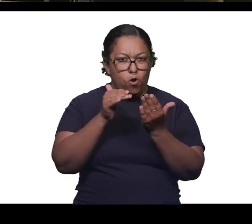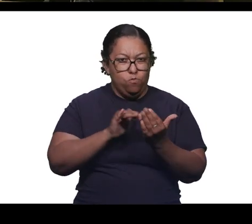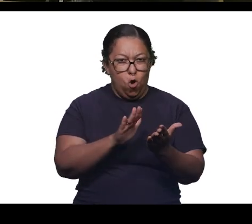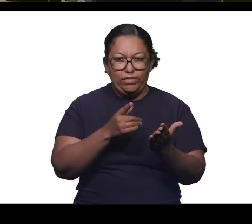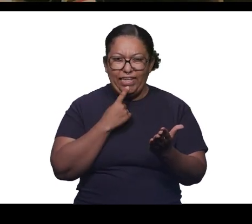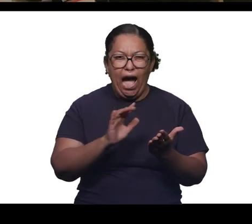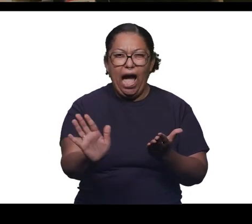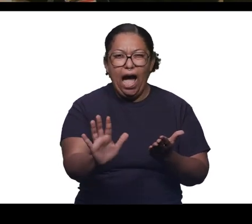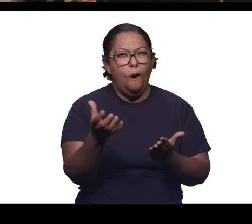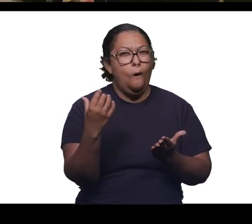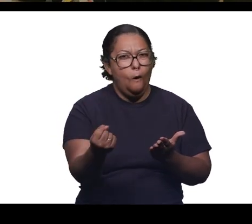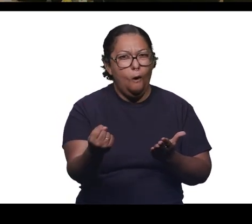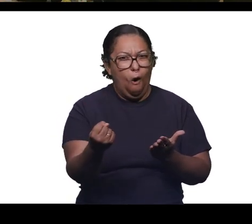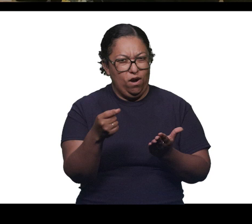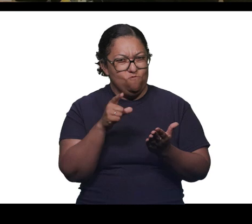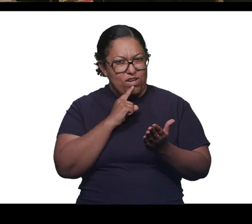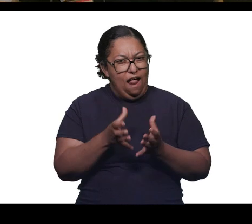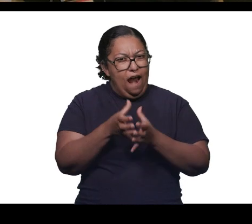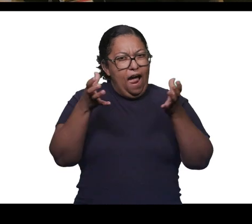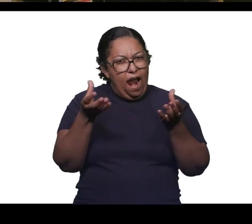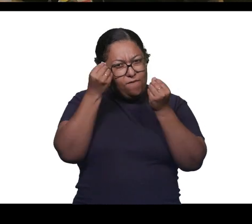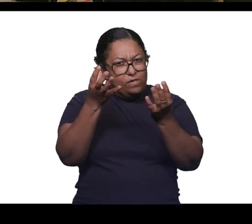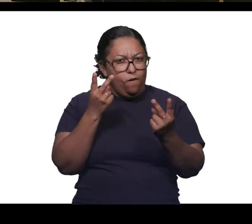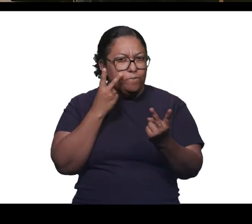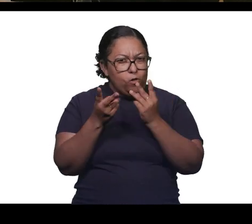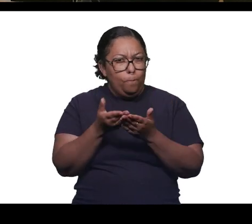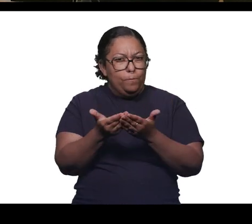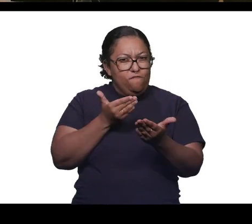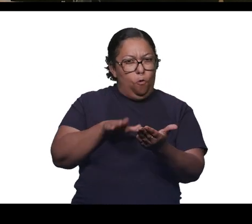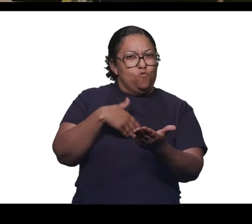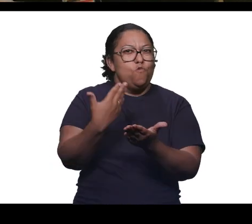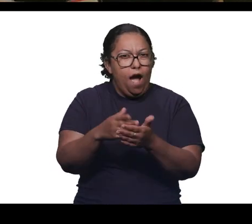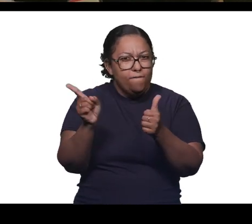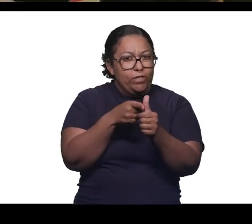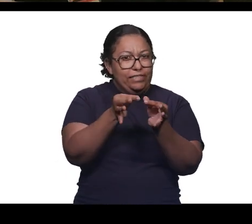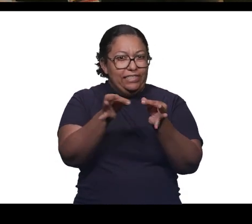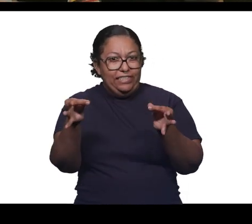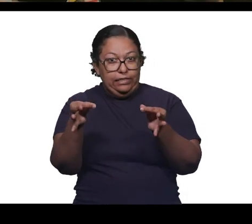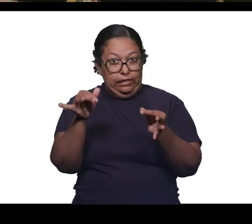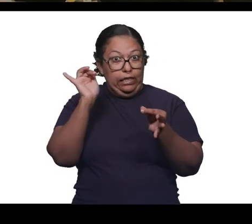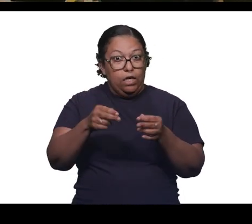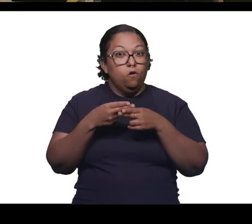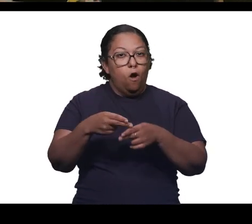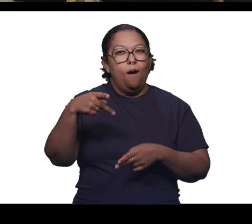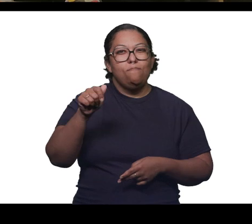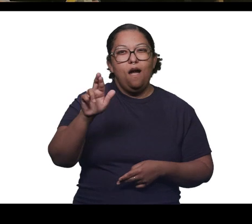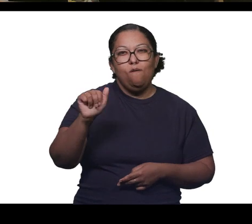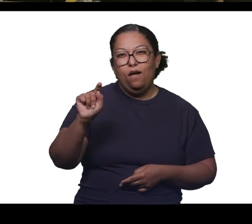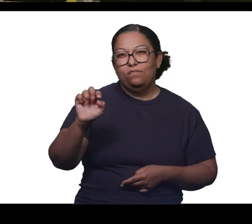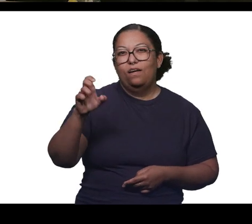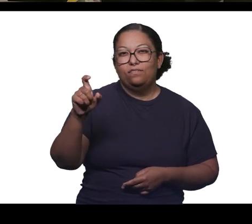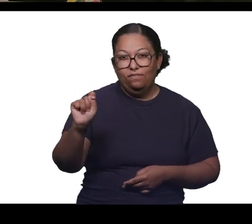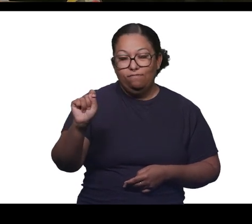visual information before we get to that book proper. And that's called the paratexts. And so now more illustrators and